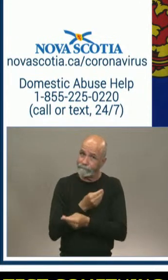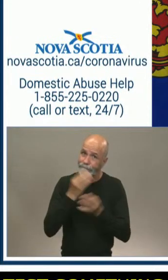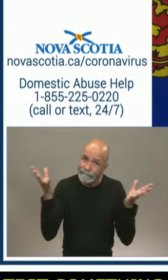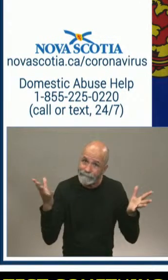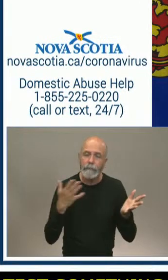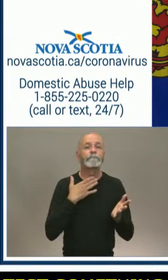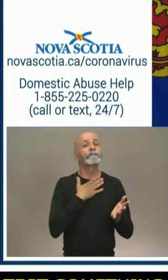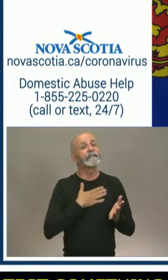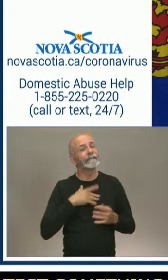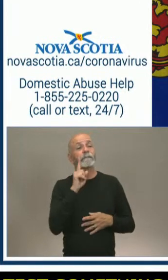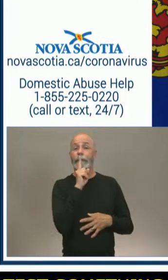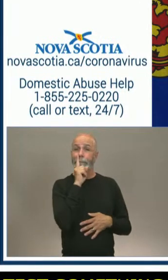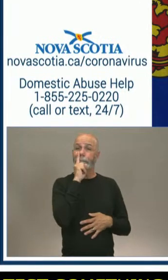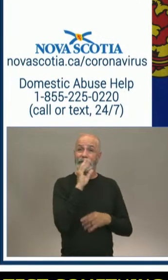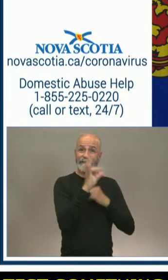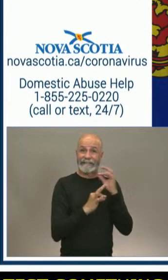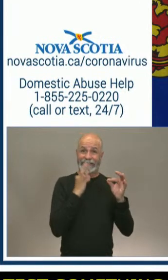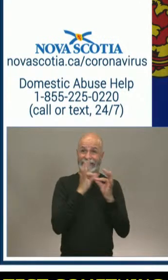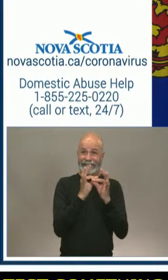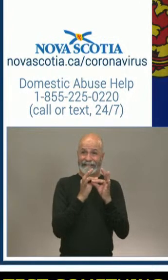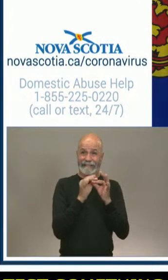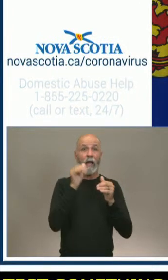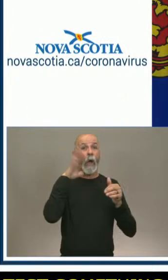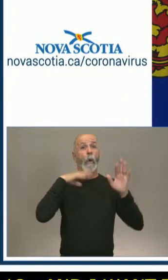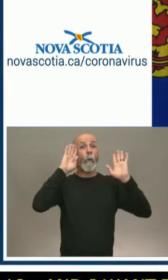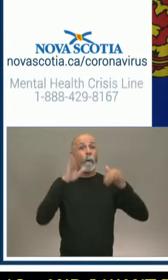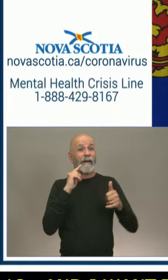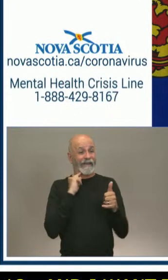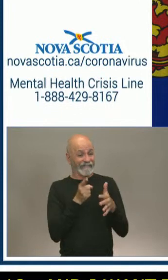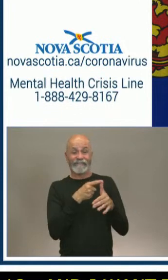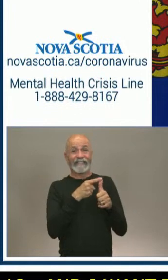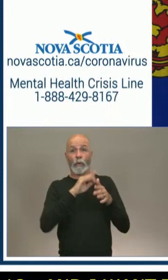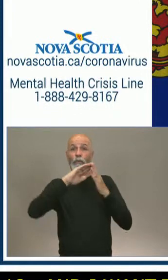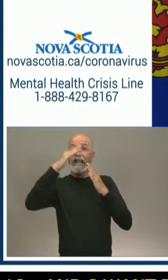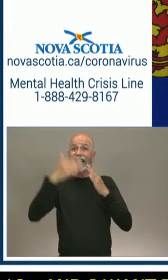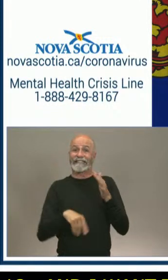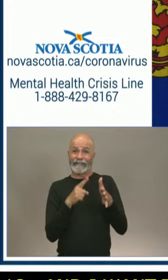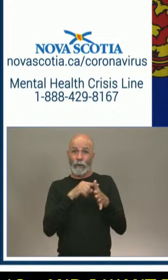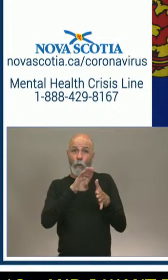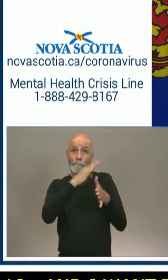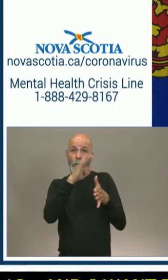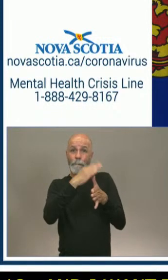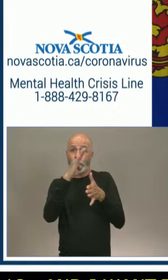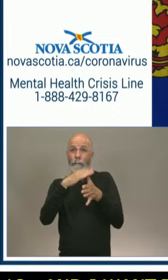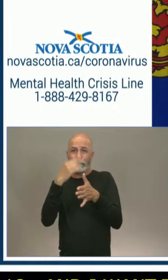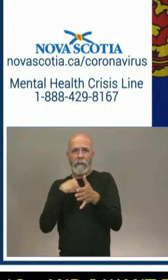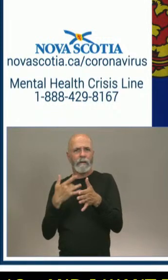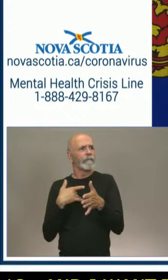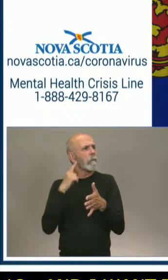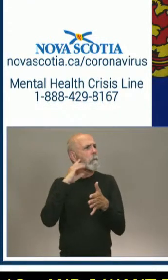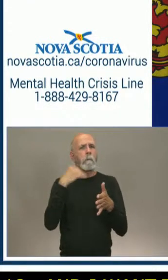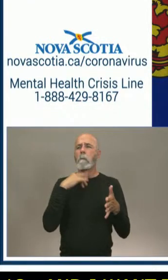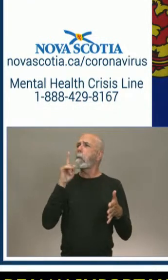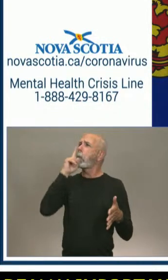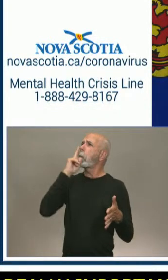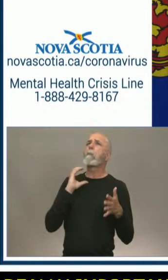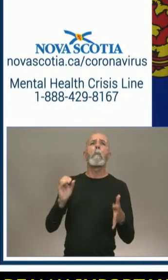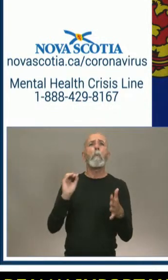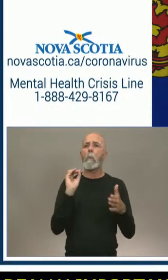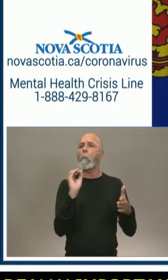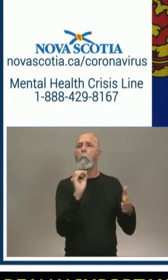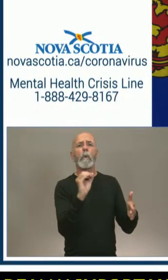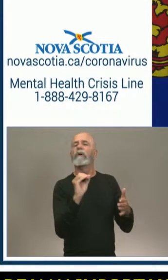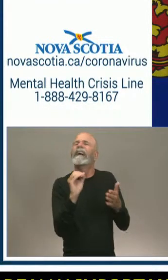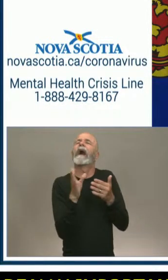up in our first phase, to get out and get tested, even if you don't have symptoms, to find a pop-up and go in and get tested